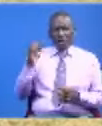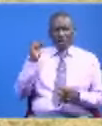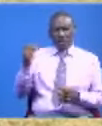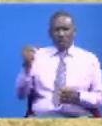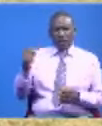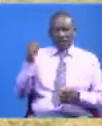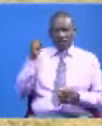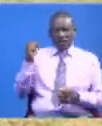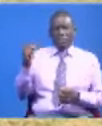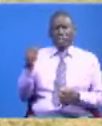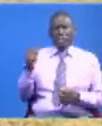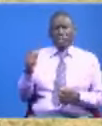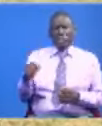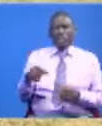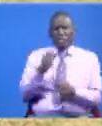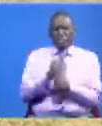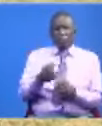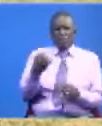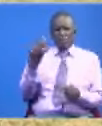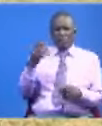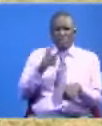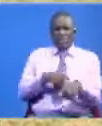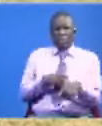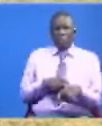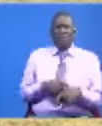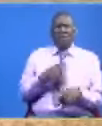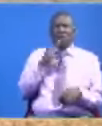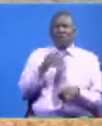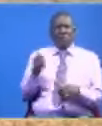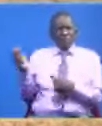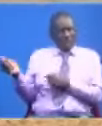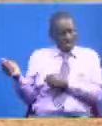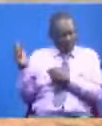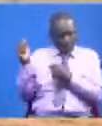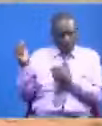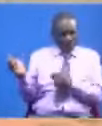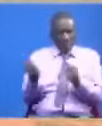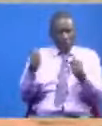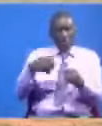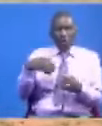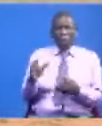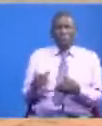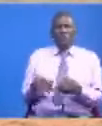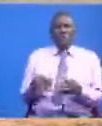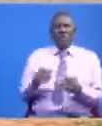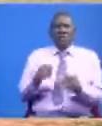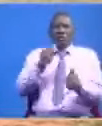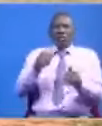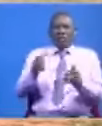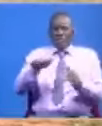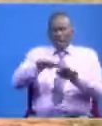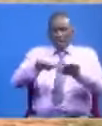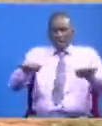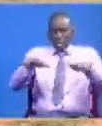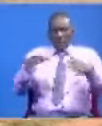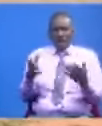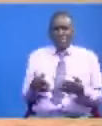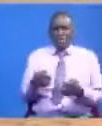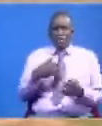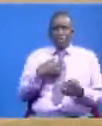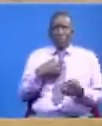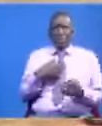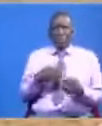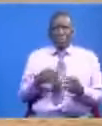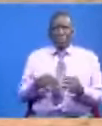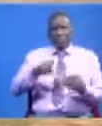strike, strike, strike, I'll call the batter out. Na uwanja wake unakaaje? We have got length